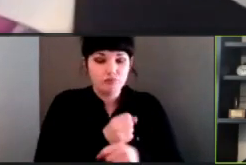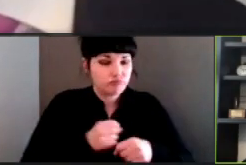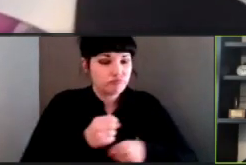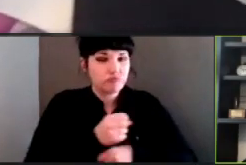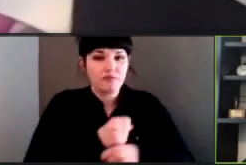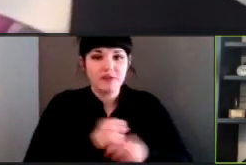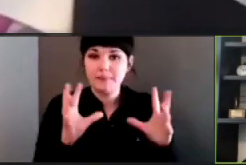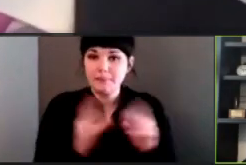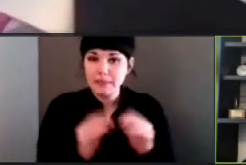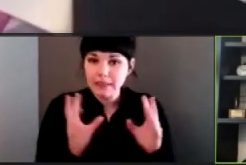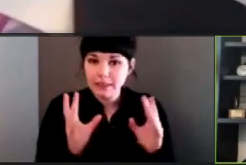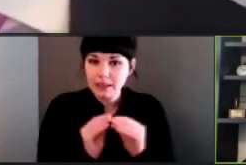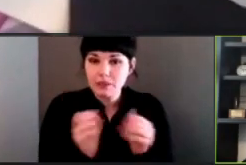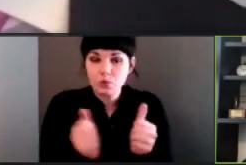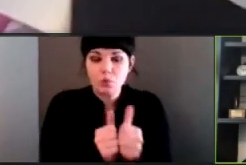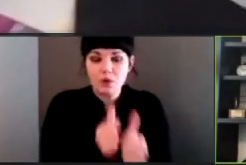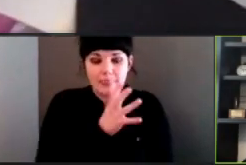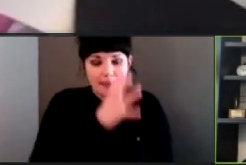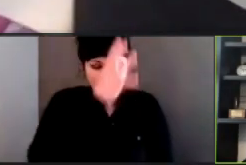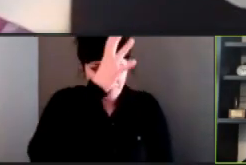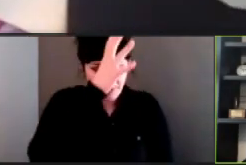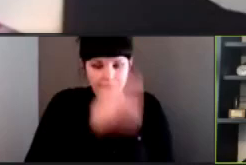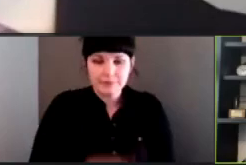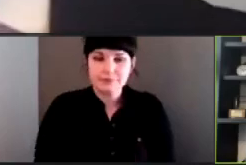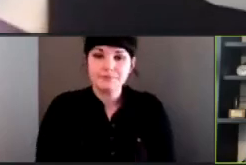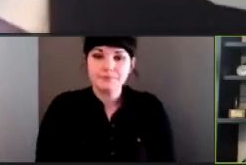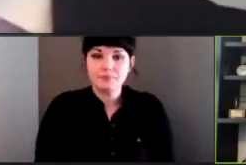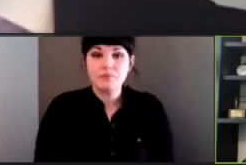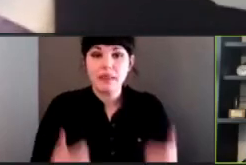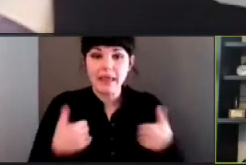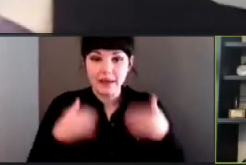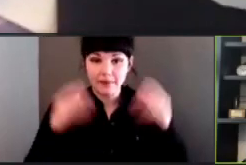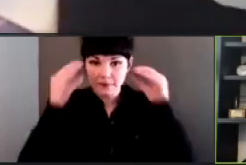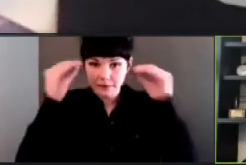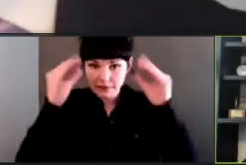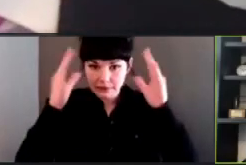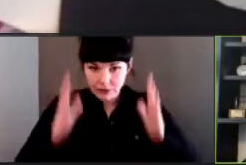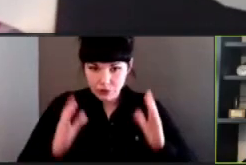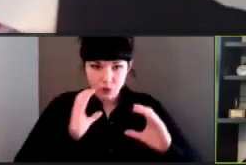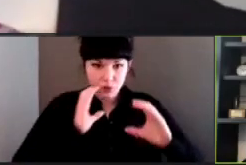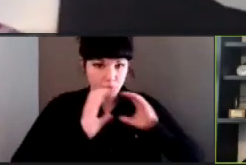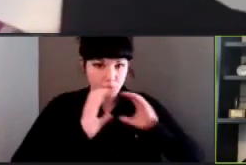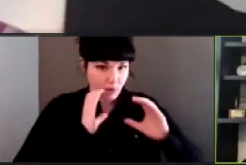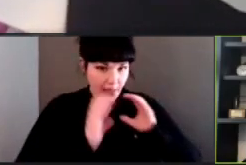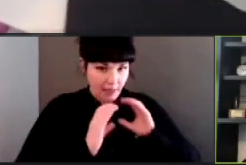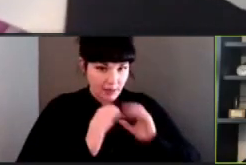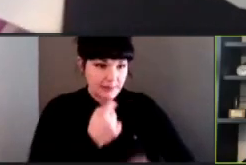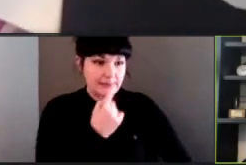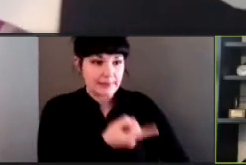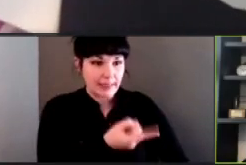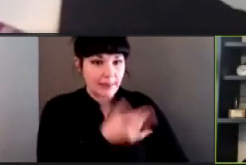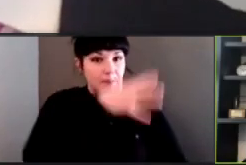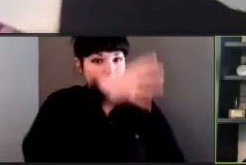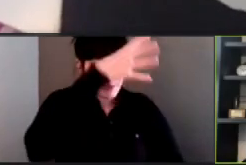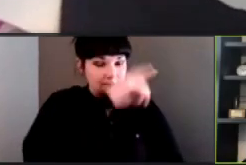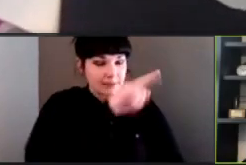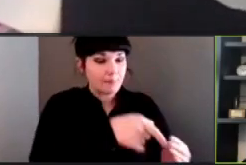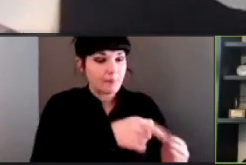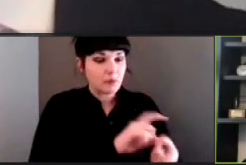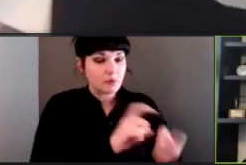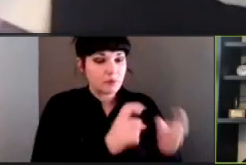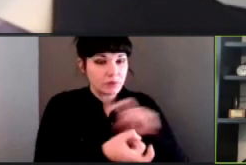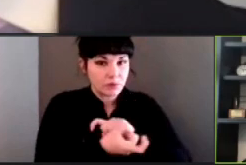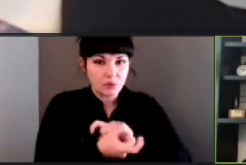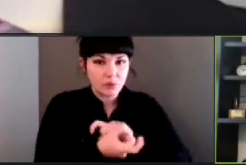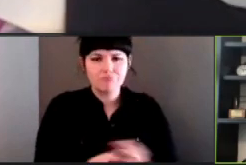parents. It's also through the teacher communication. We know that that's a direct line of communication to parents as well. And so there's